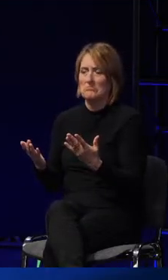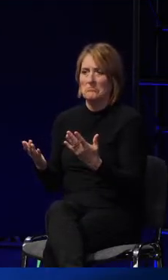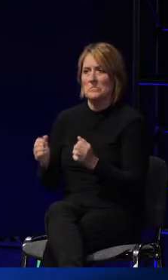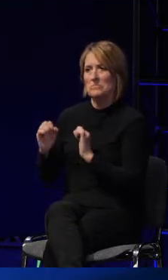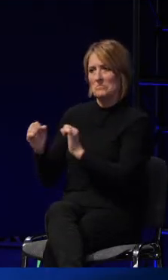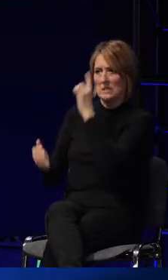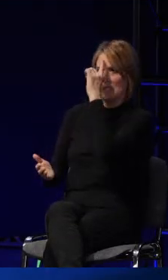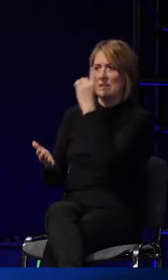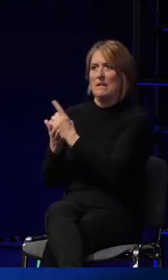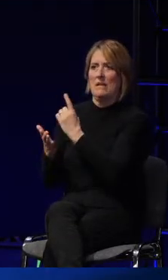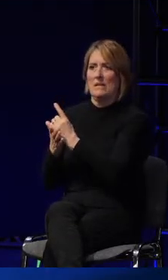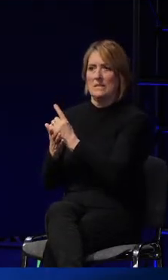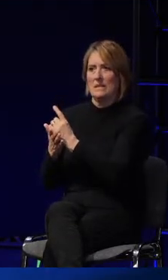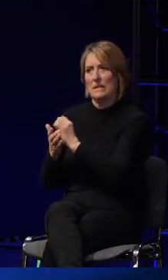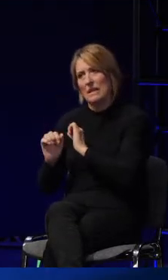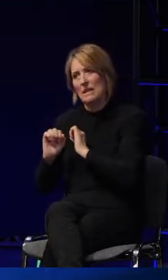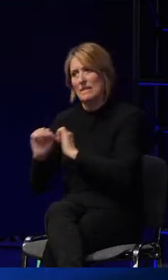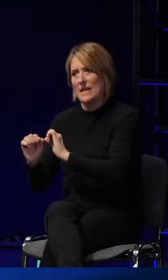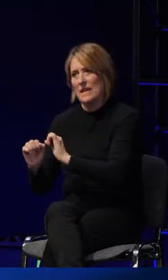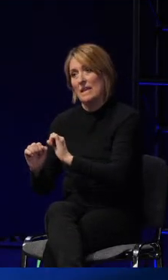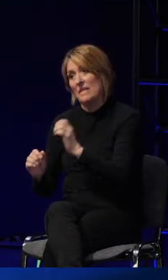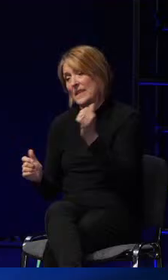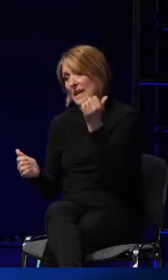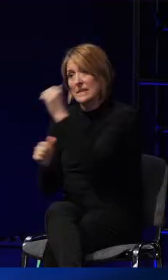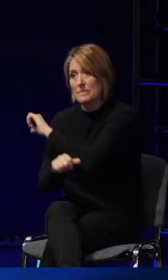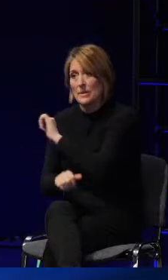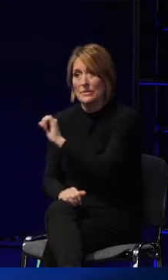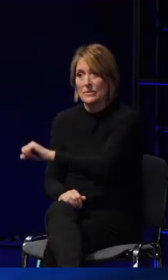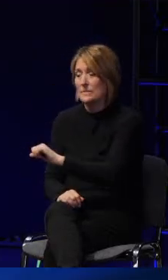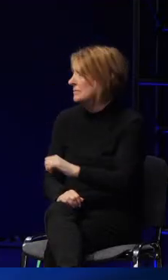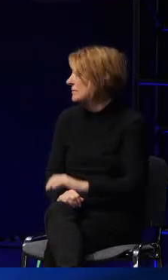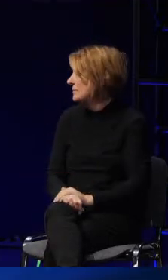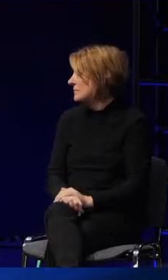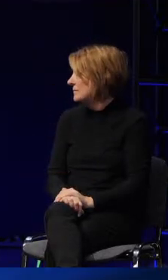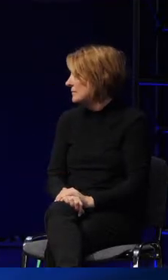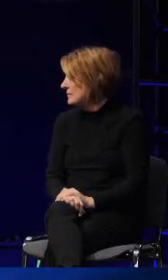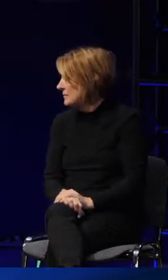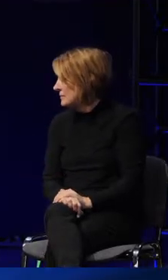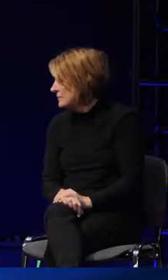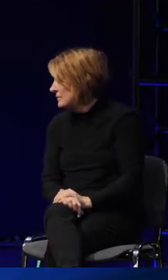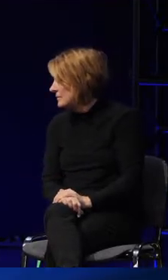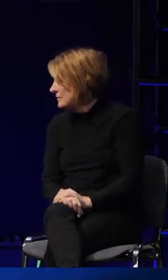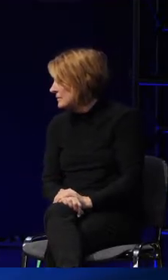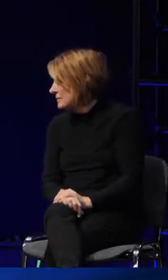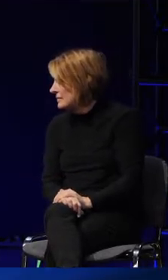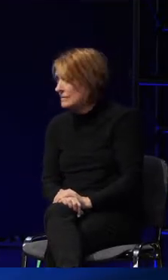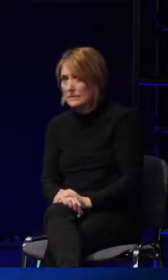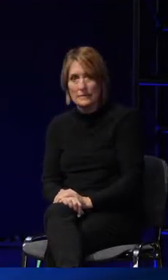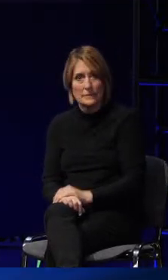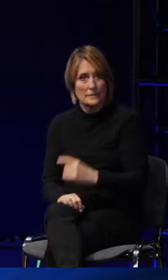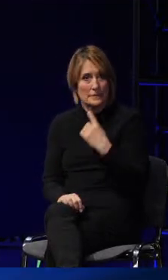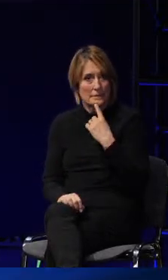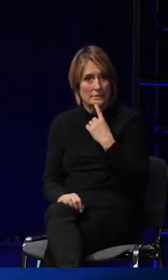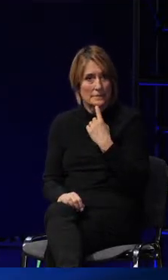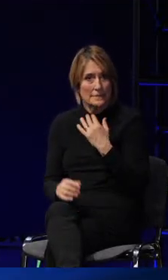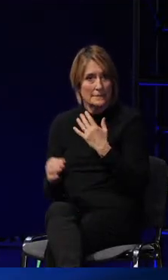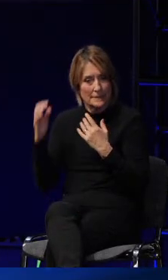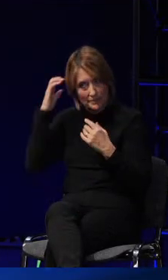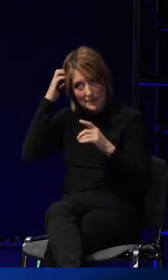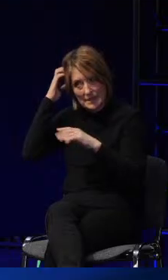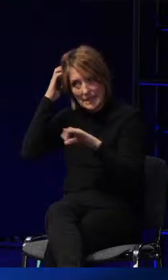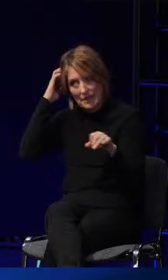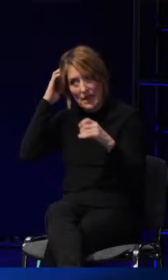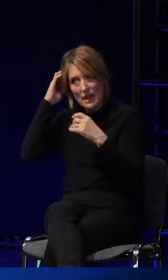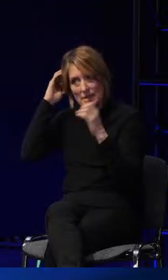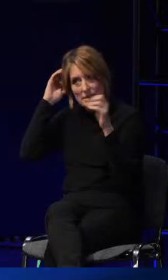their own area of expertise. So you also have to pray that He-Man and Skeletor don't steal all your lights. Maybe